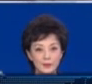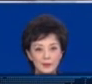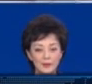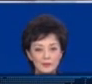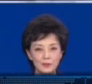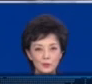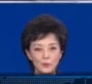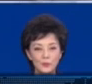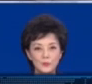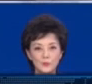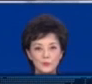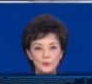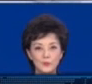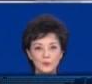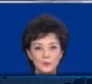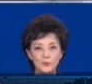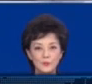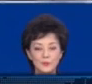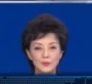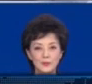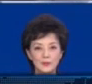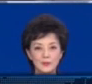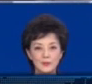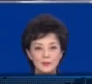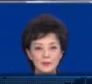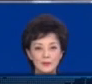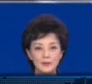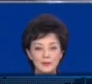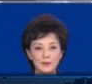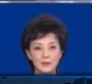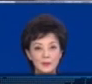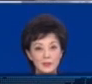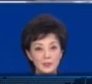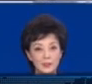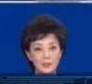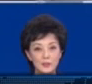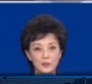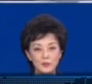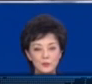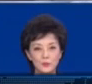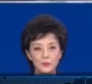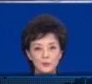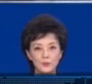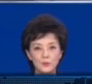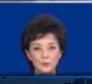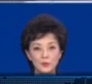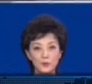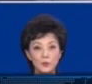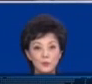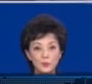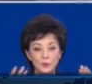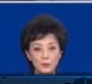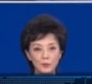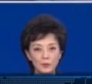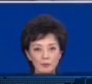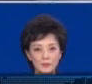Since the outbreak of the epidemic, China has taken a lot of measures, and they're making utmost efforts to contain the